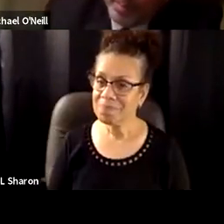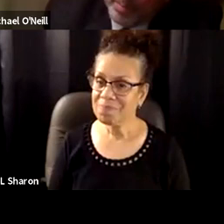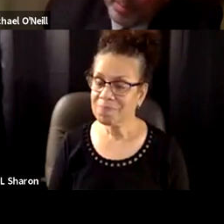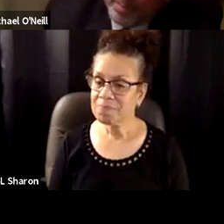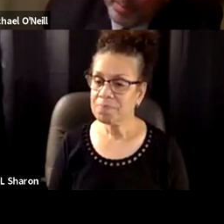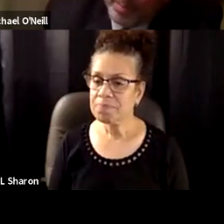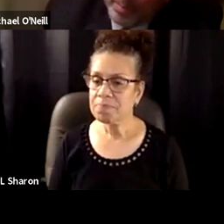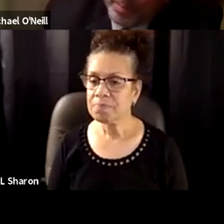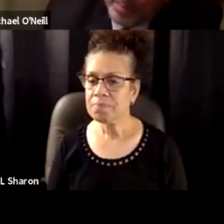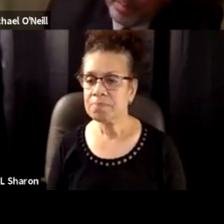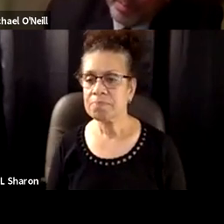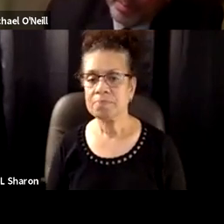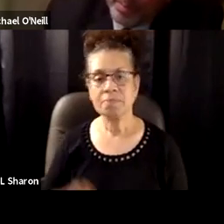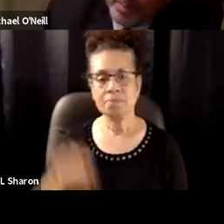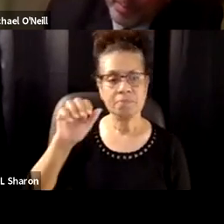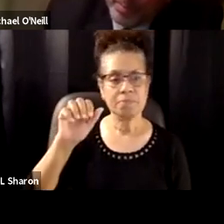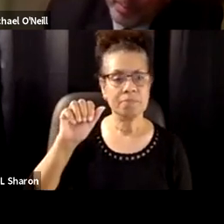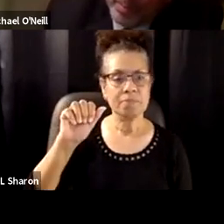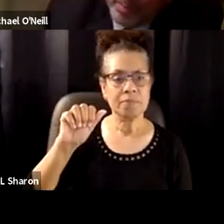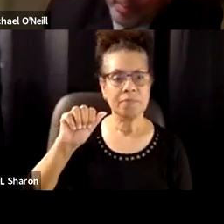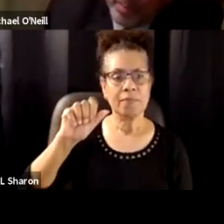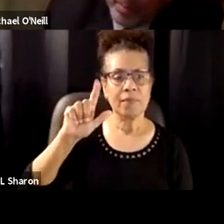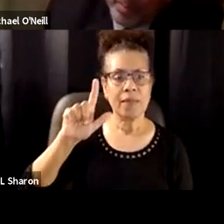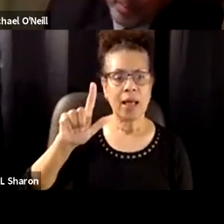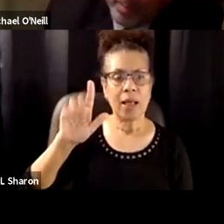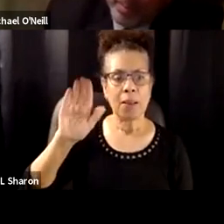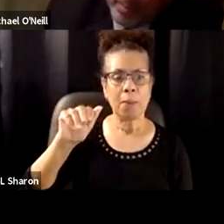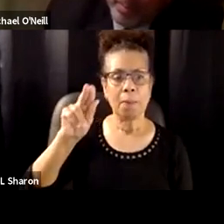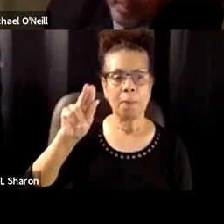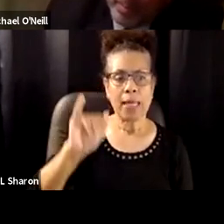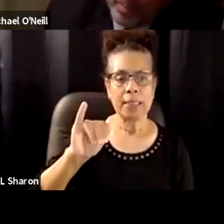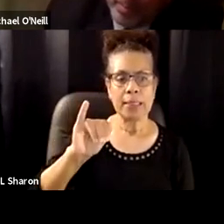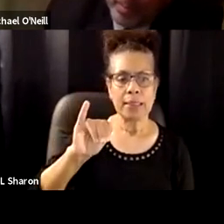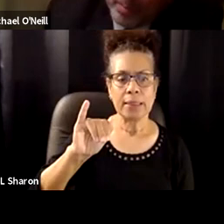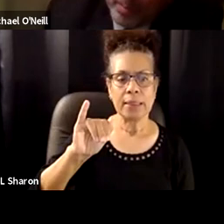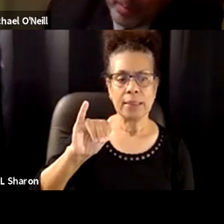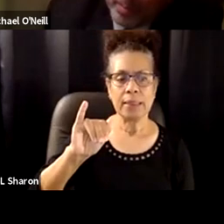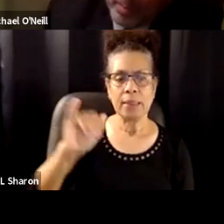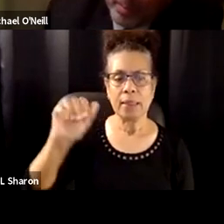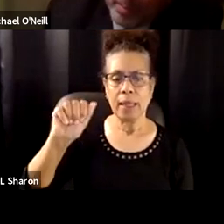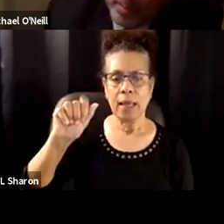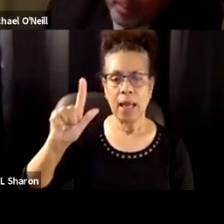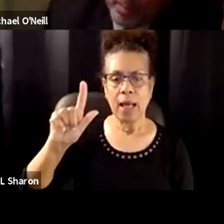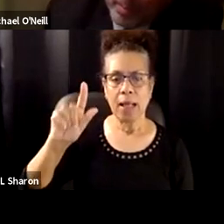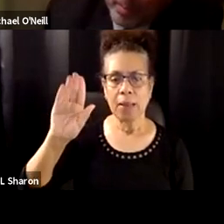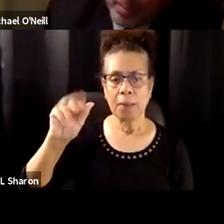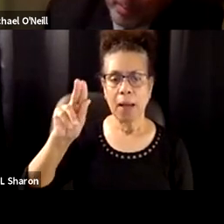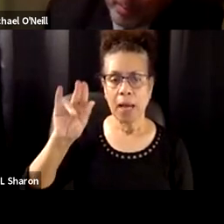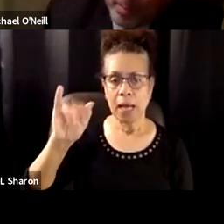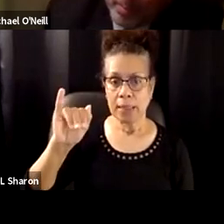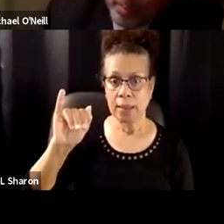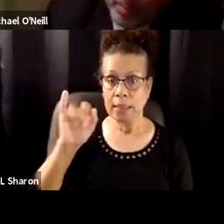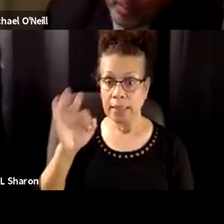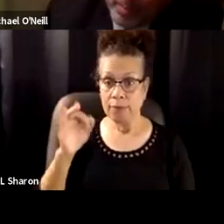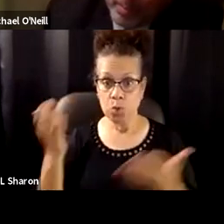let's try albany carmona again el monte carl carmana if you're signed into the meeting can you please